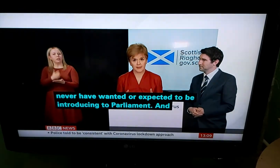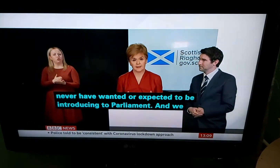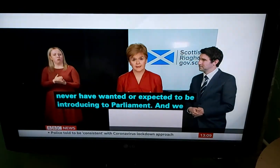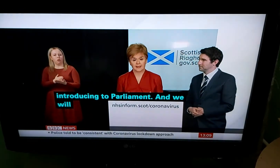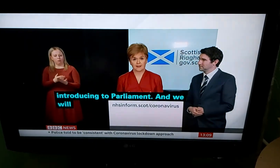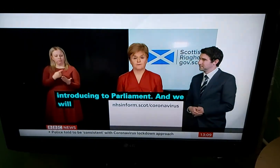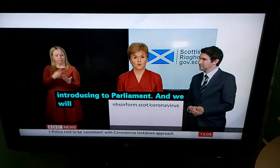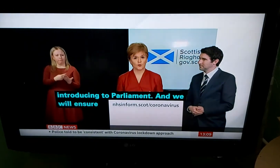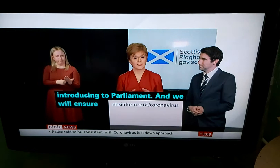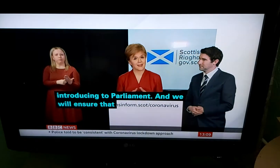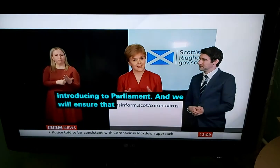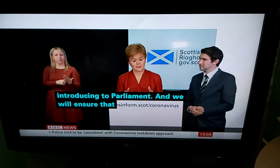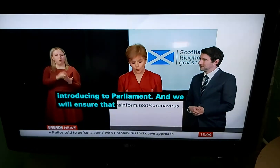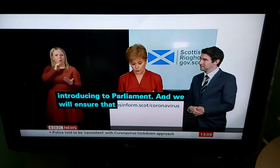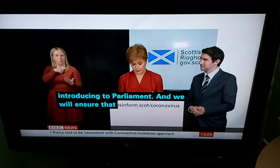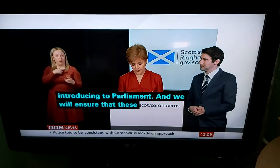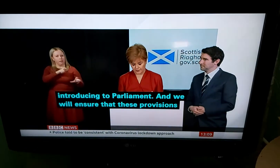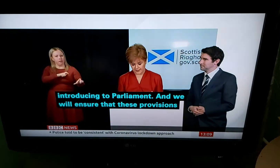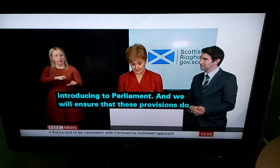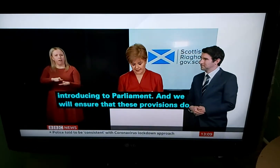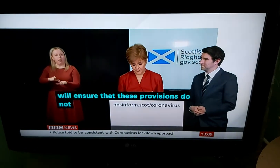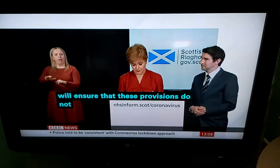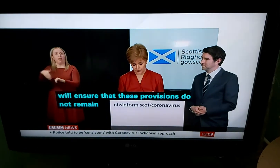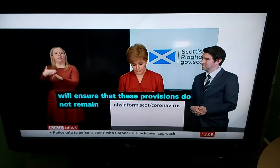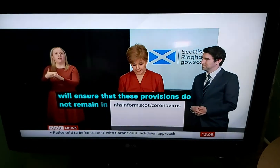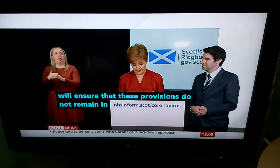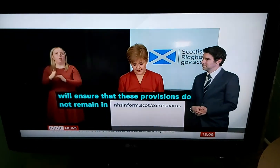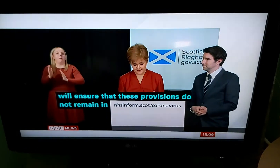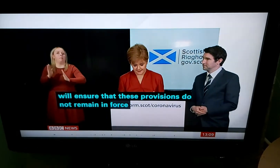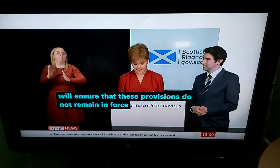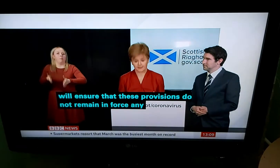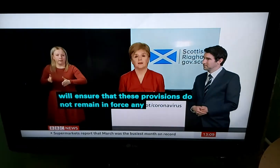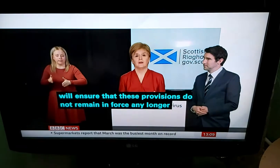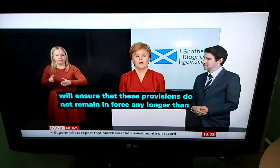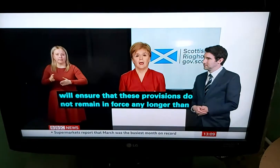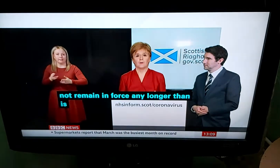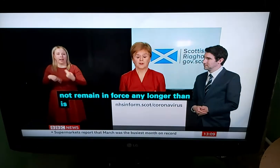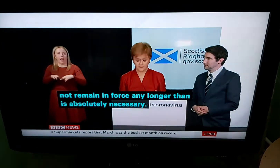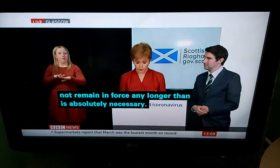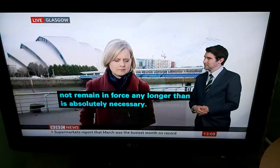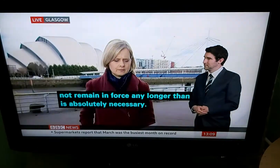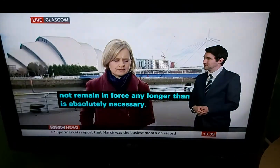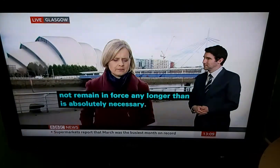not remain in force any longer than is absolutely necessary.